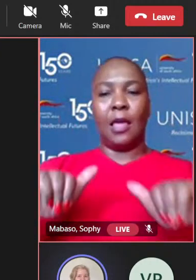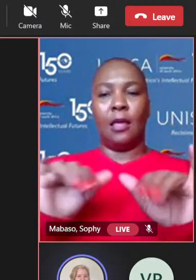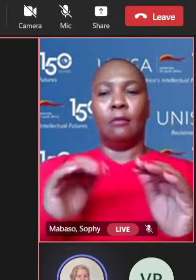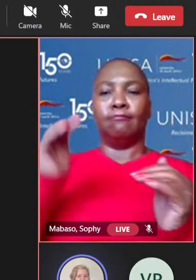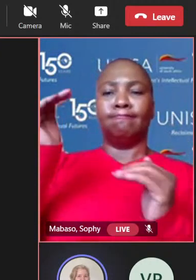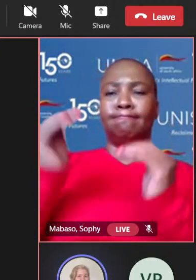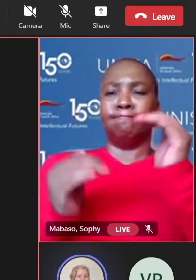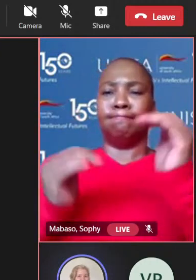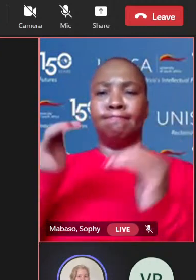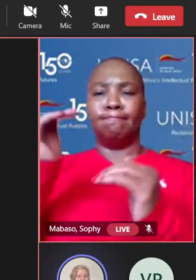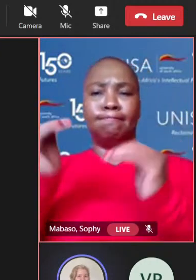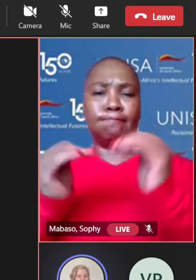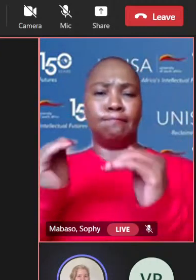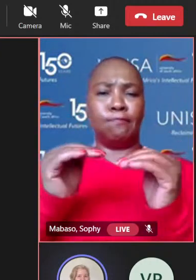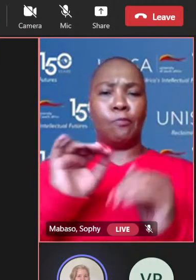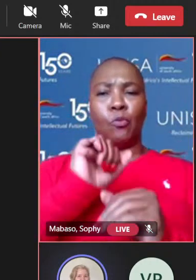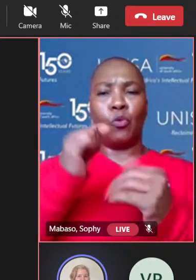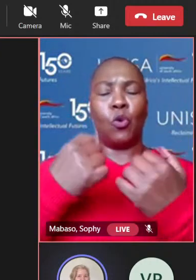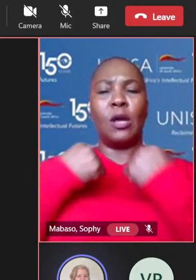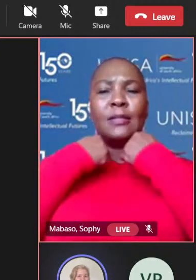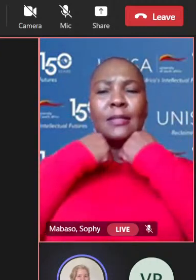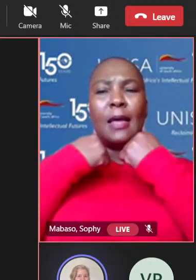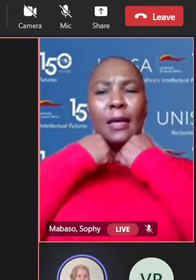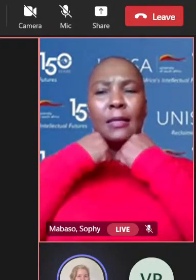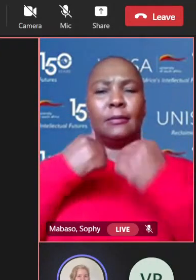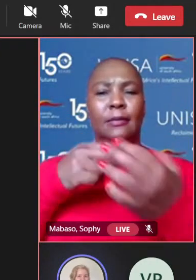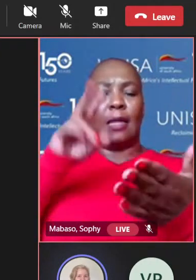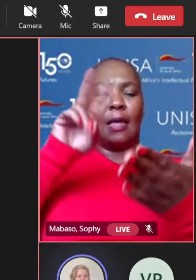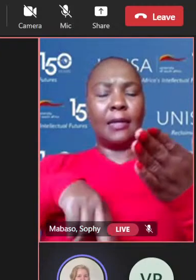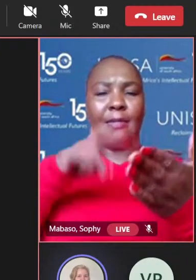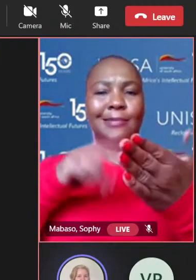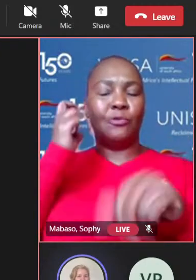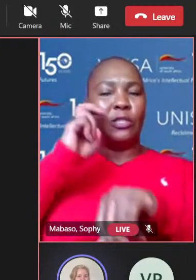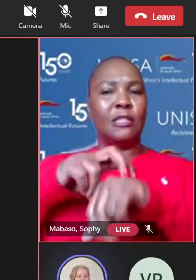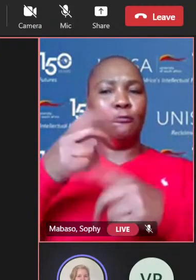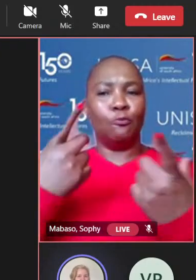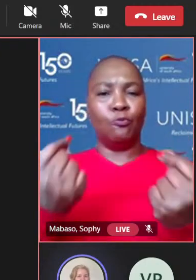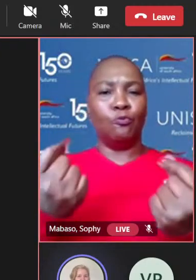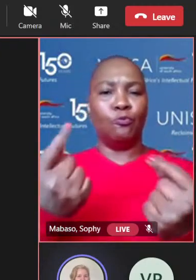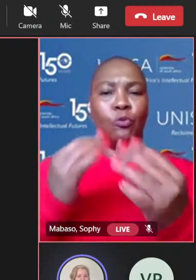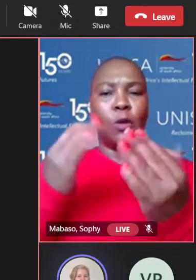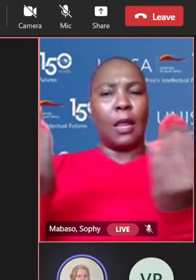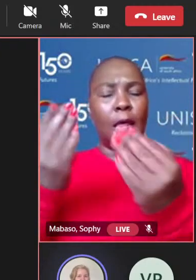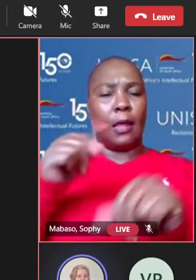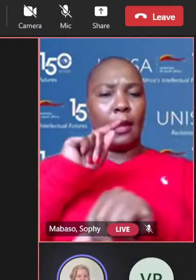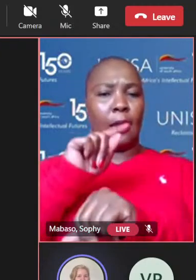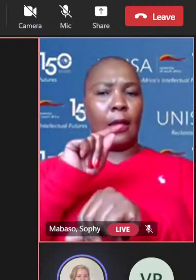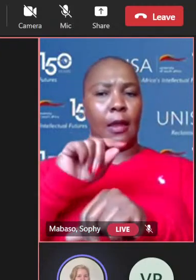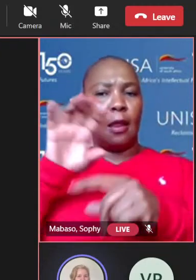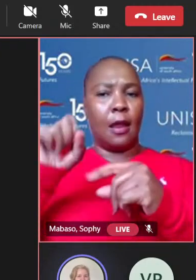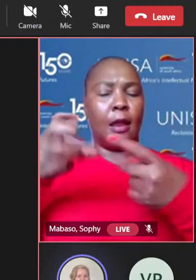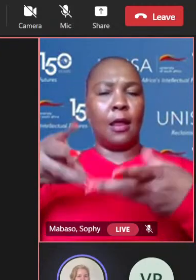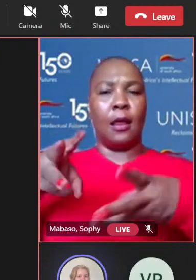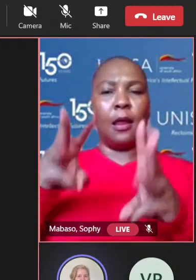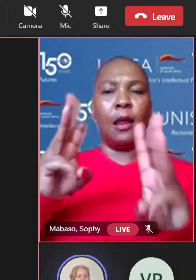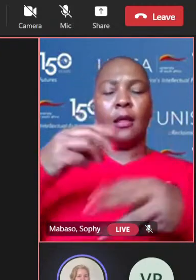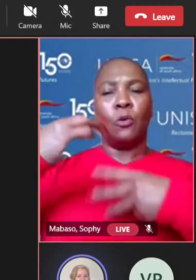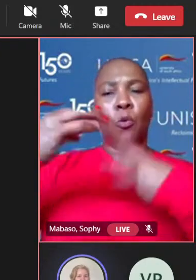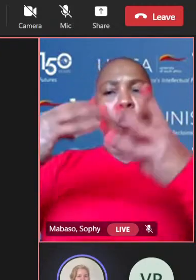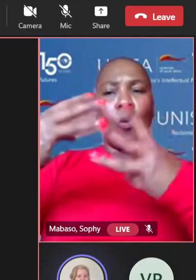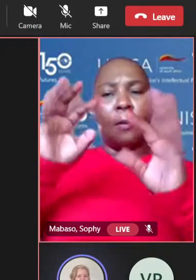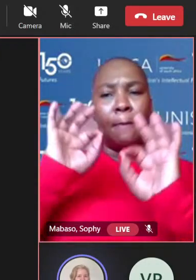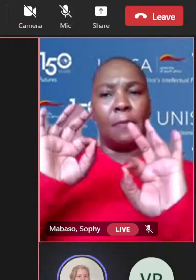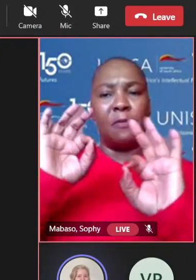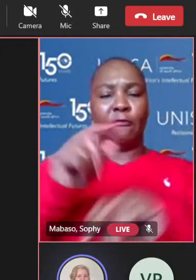track of your assignments, the deadlines, the readings that you need to do. Find a way that works for you. Do you need